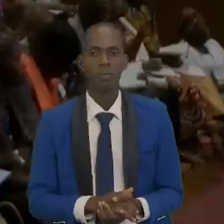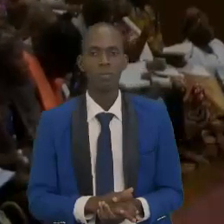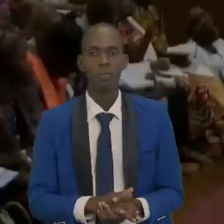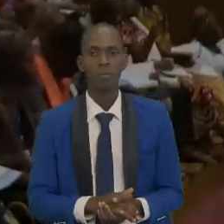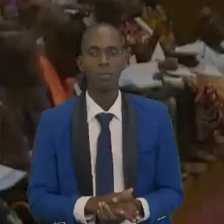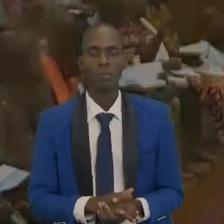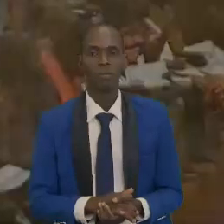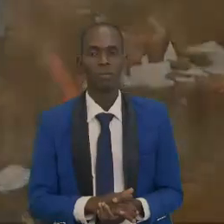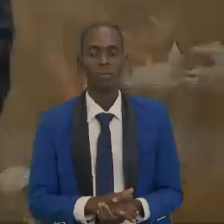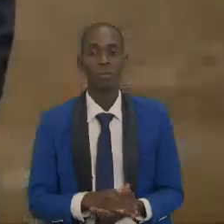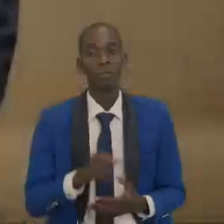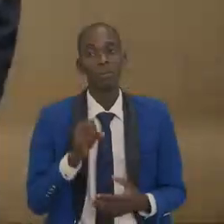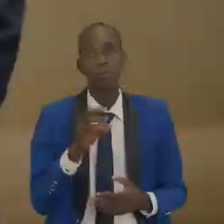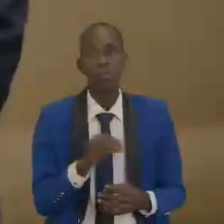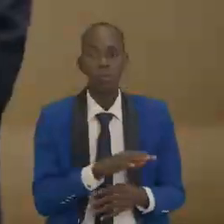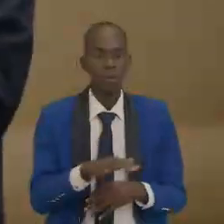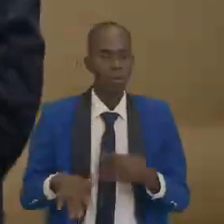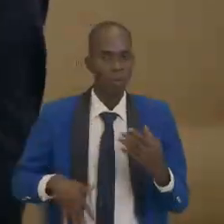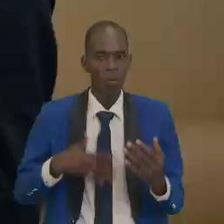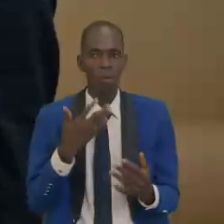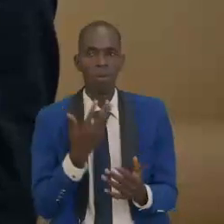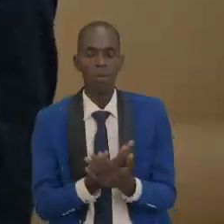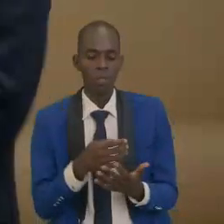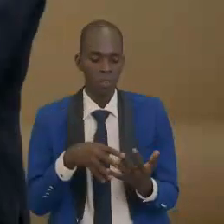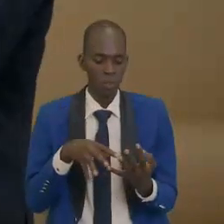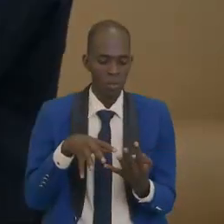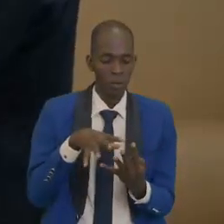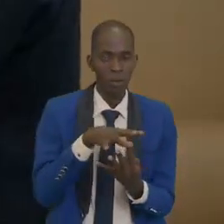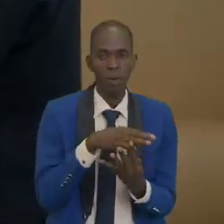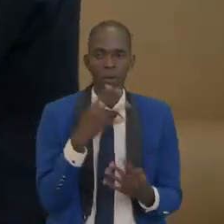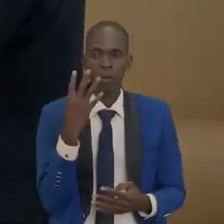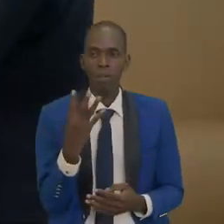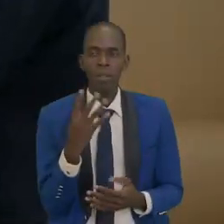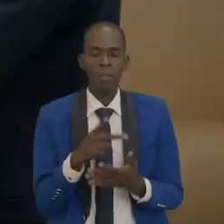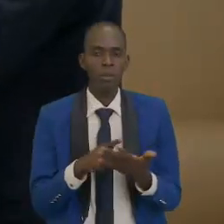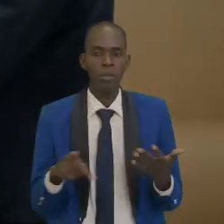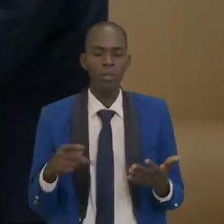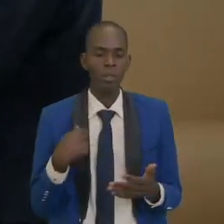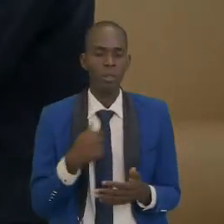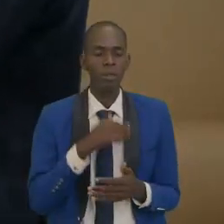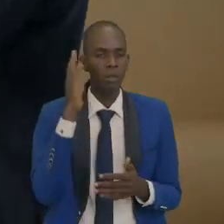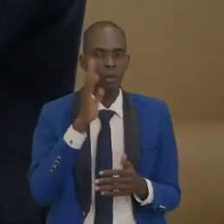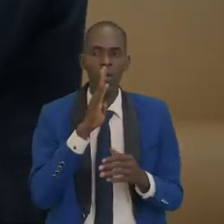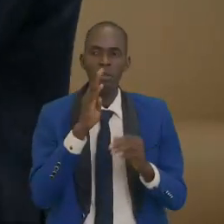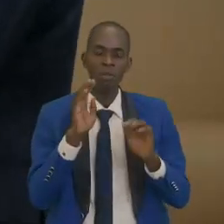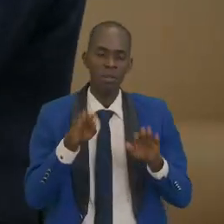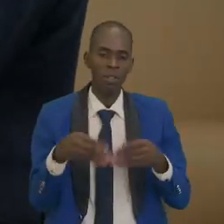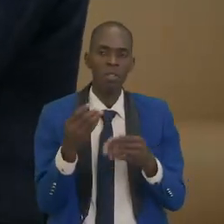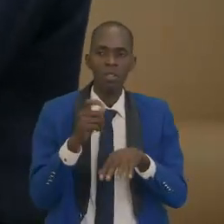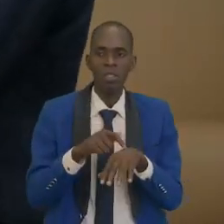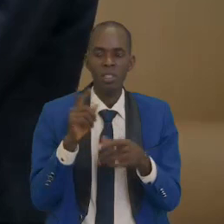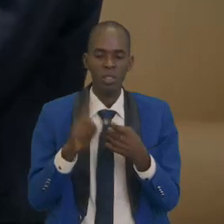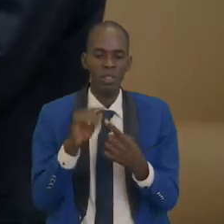so all these four sessions thank you we're going to be devoting time for that